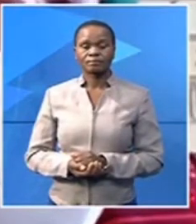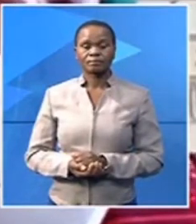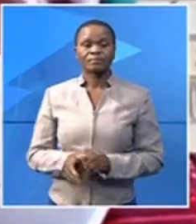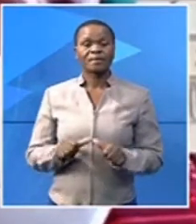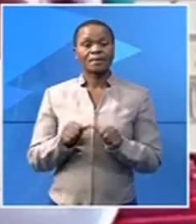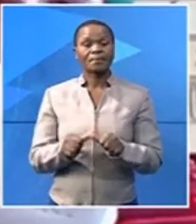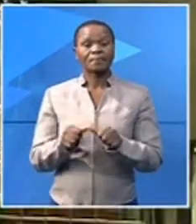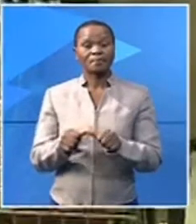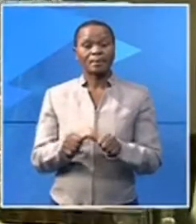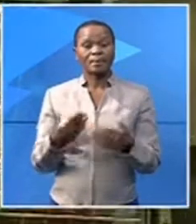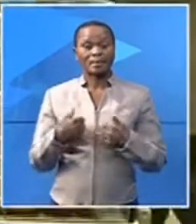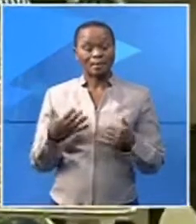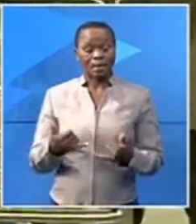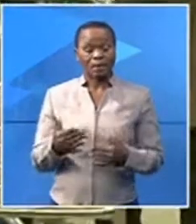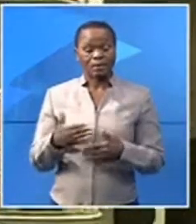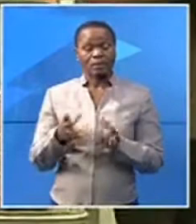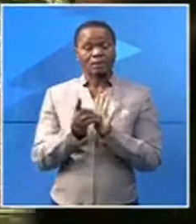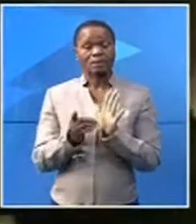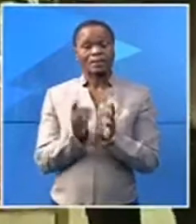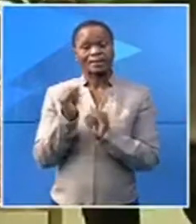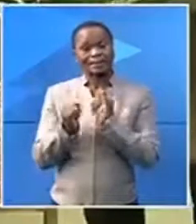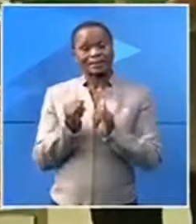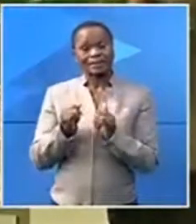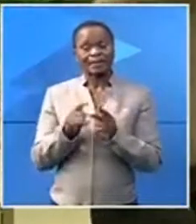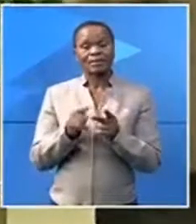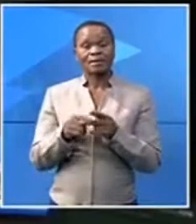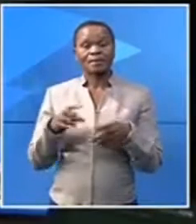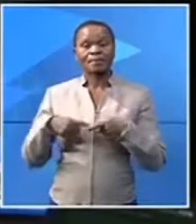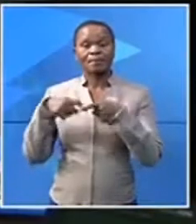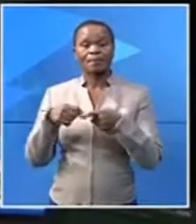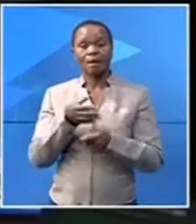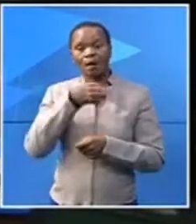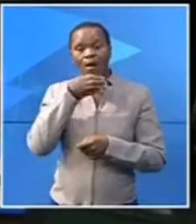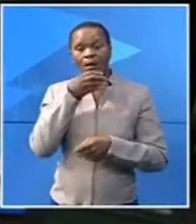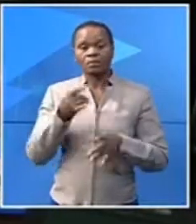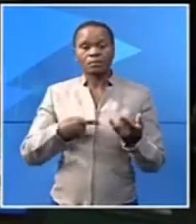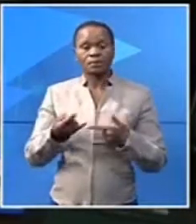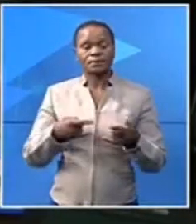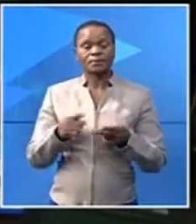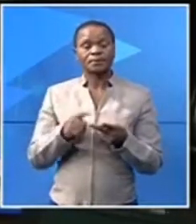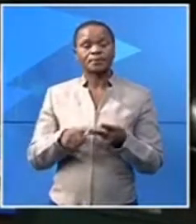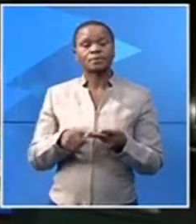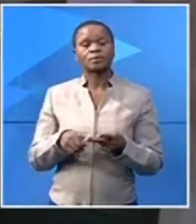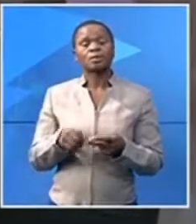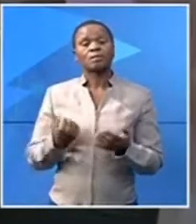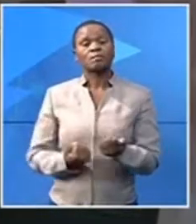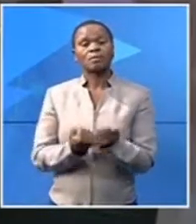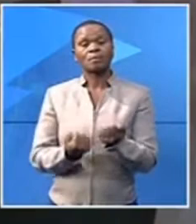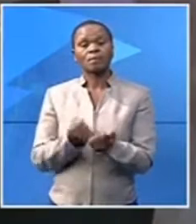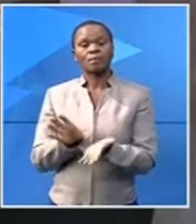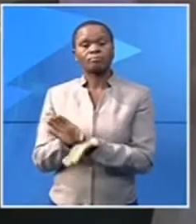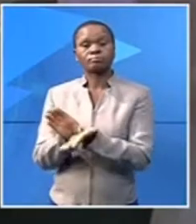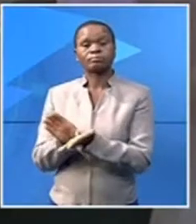until the 11th. Thengiswa nokuthuthwa kotshala kujanyisiwe emveke embili nje urhulumende uthi uzokusekela yonke